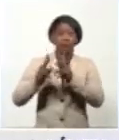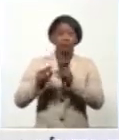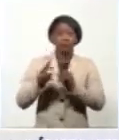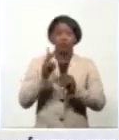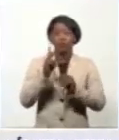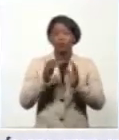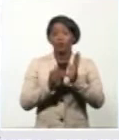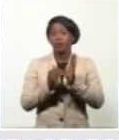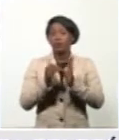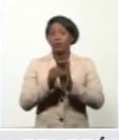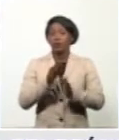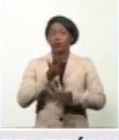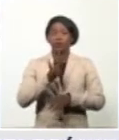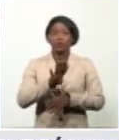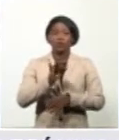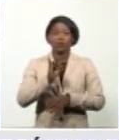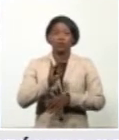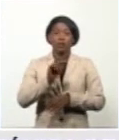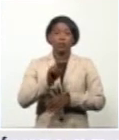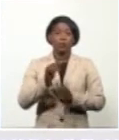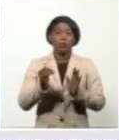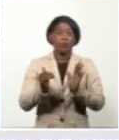there are already